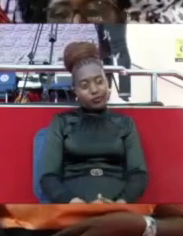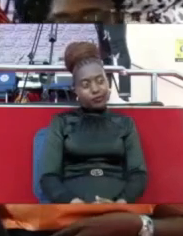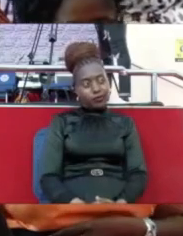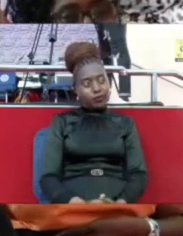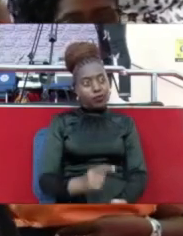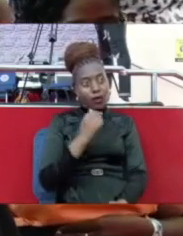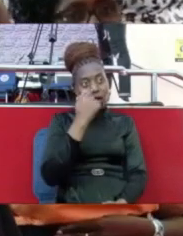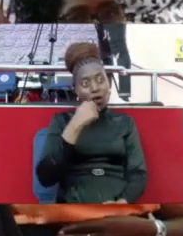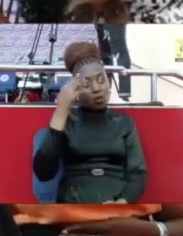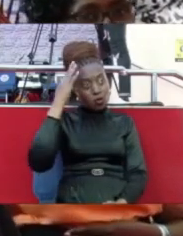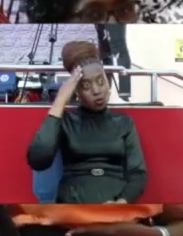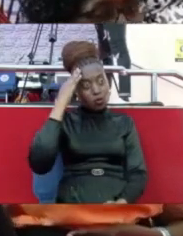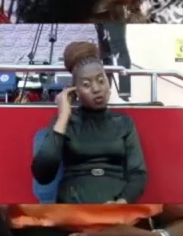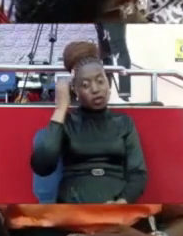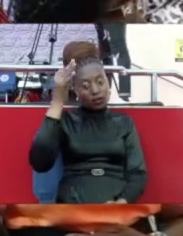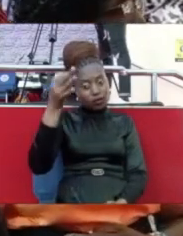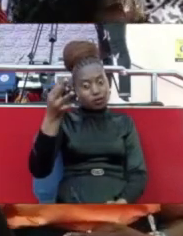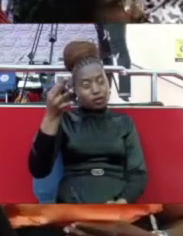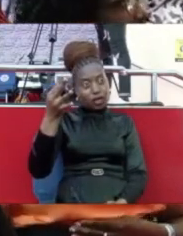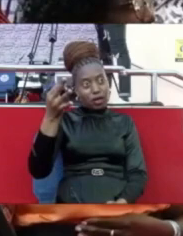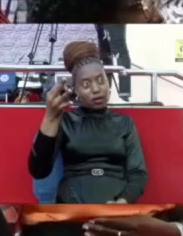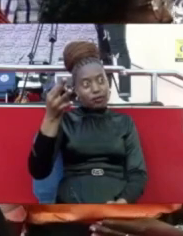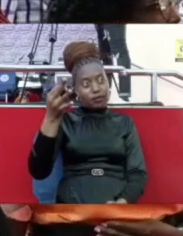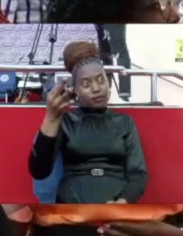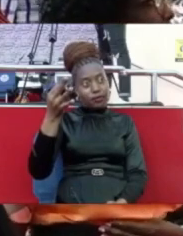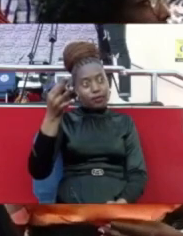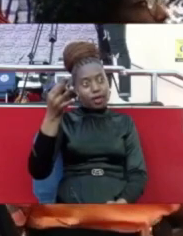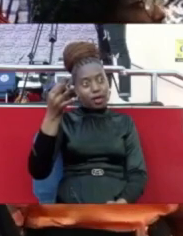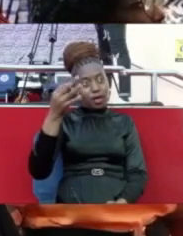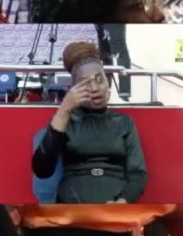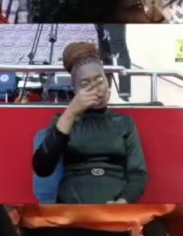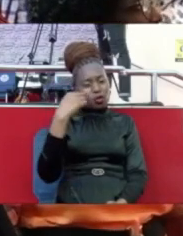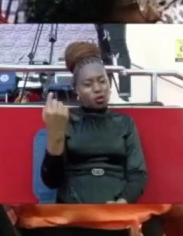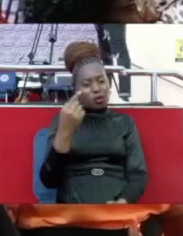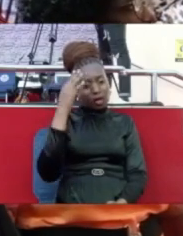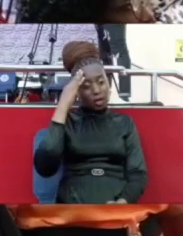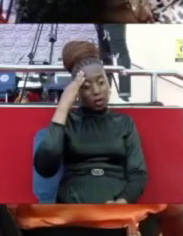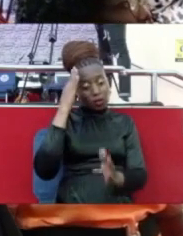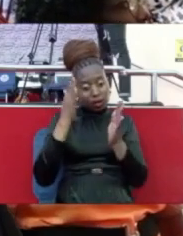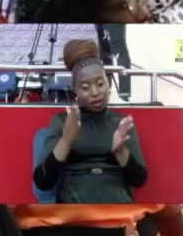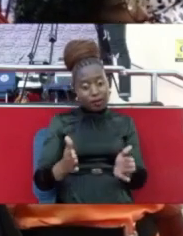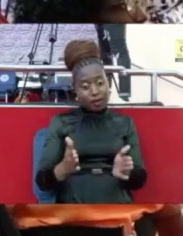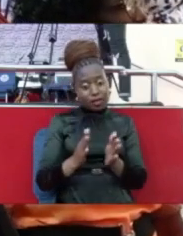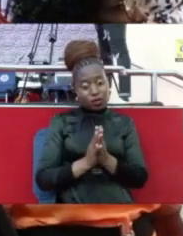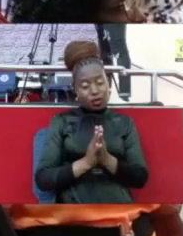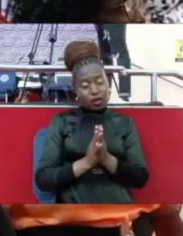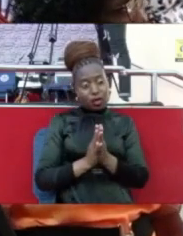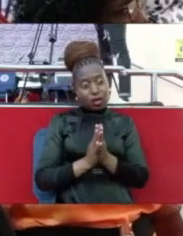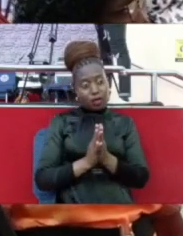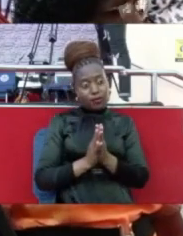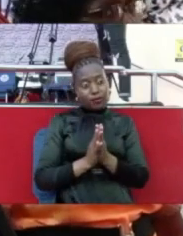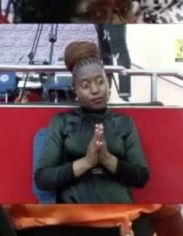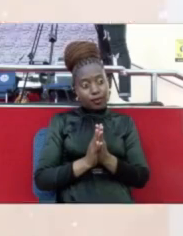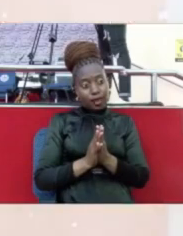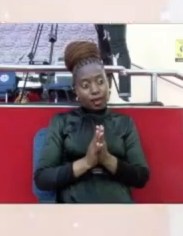who knows the future. He already knows the person. He already knows